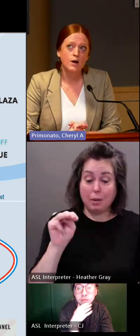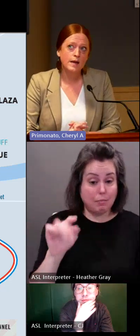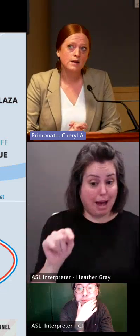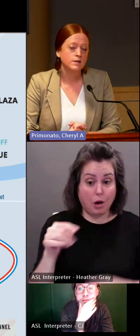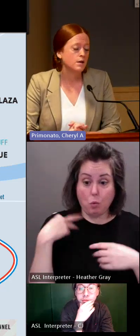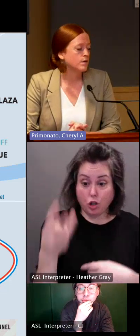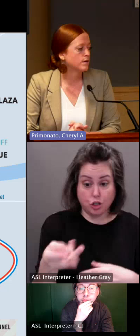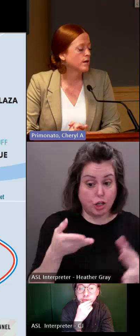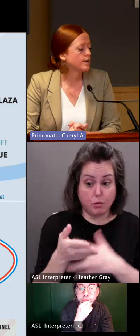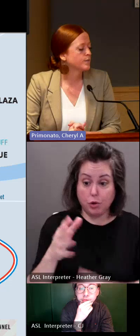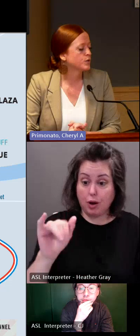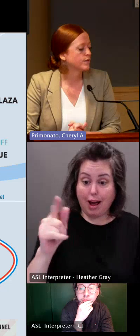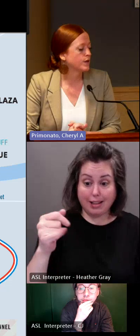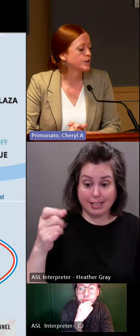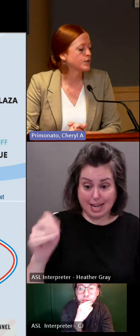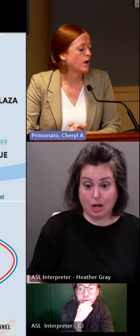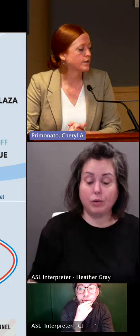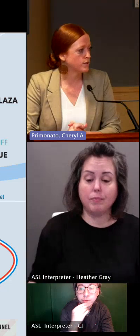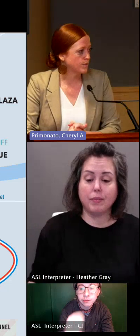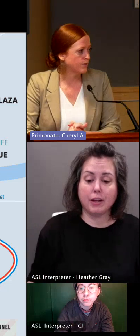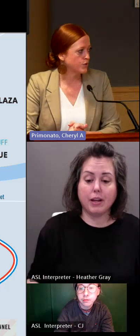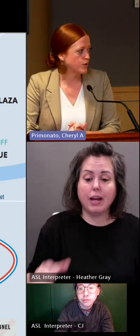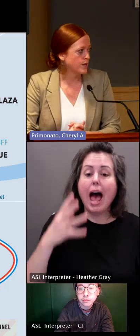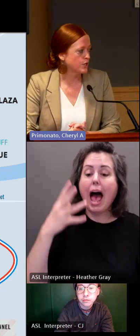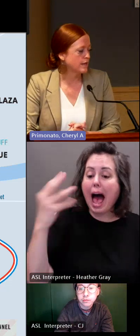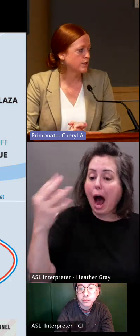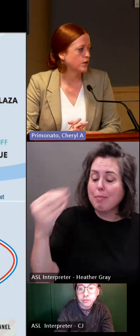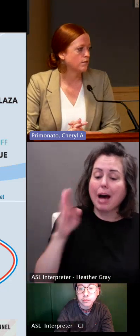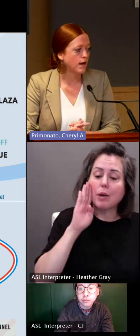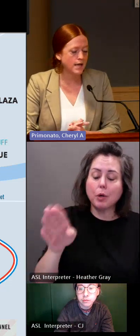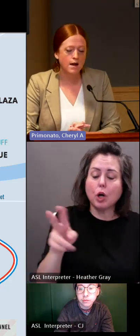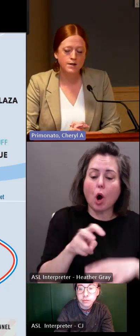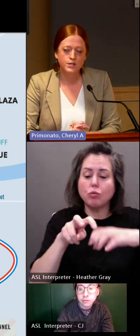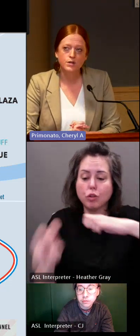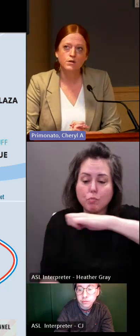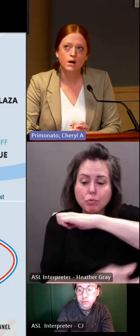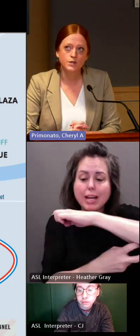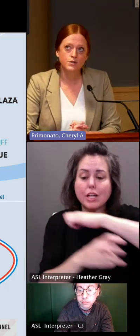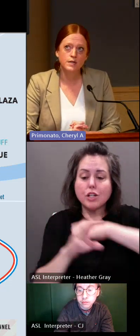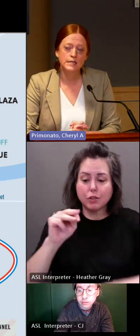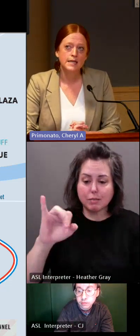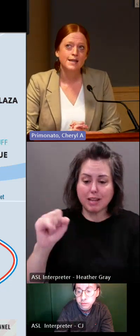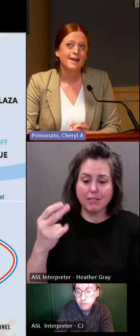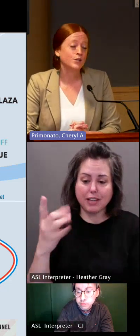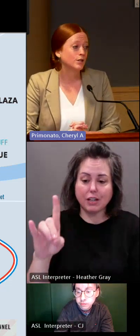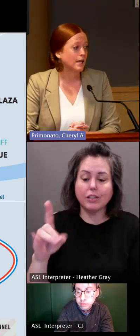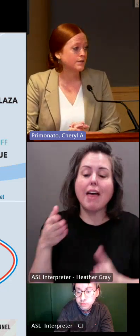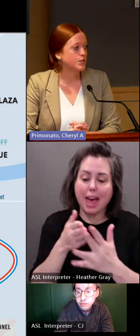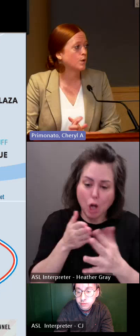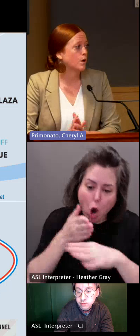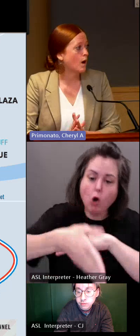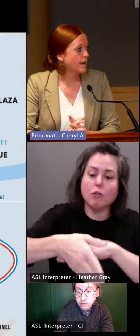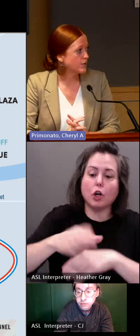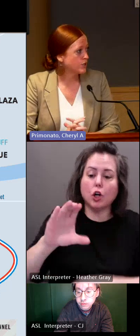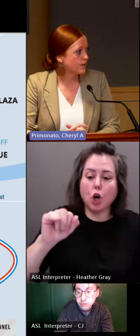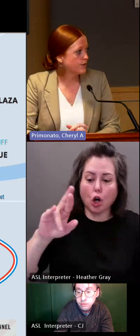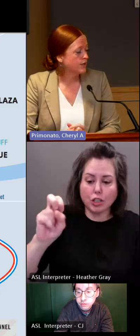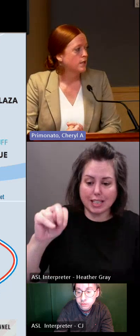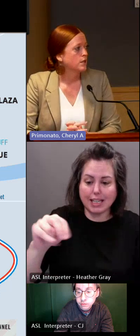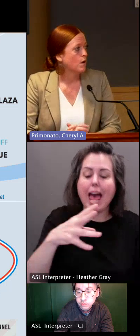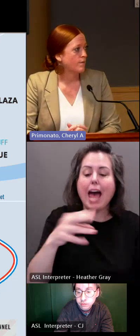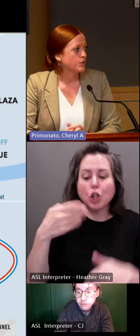Allentown. Outbound, they will traverse across the Smithfield Street Bridge and then turn right onto Carson Street and then turn left into our